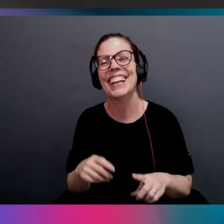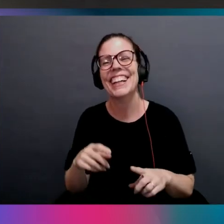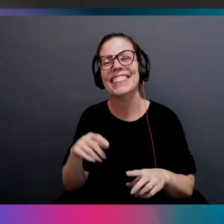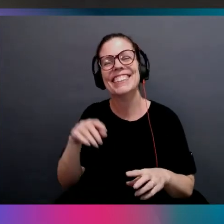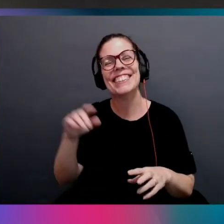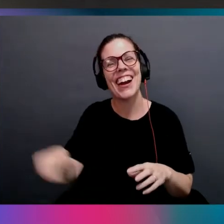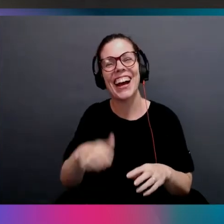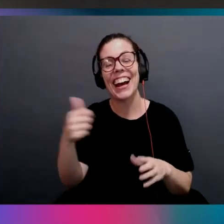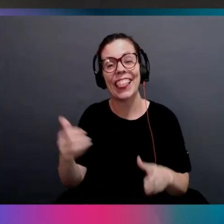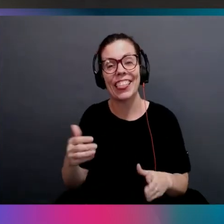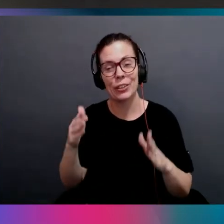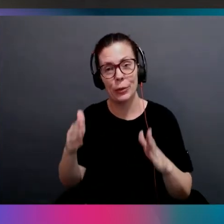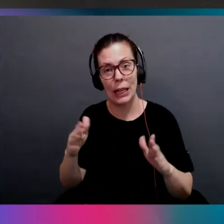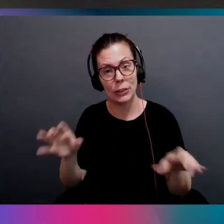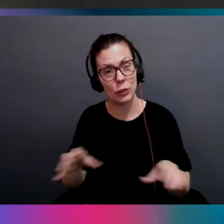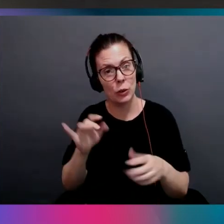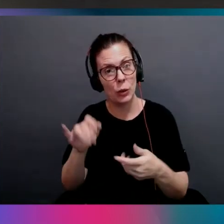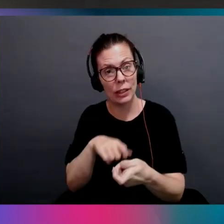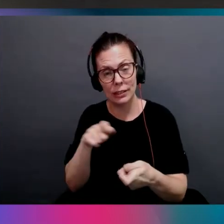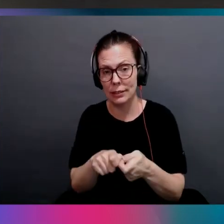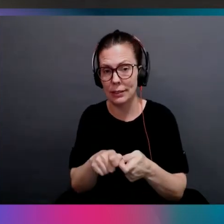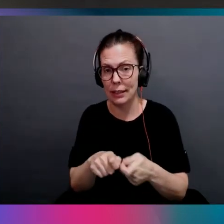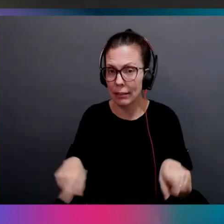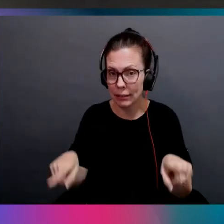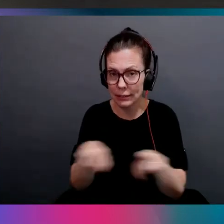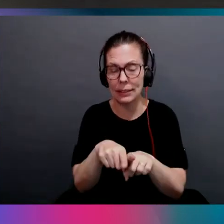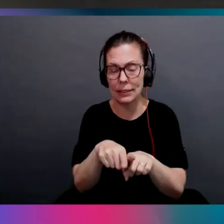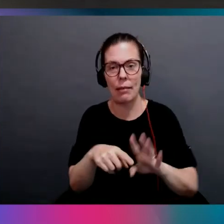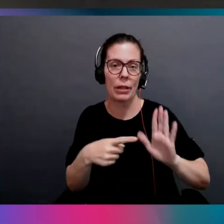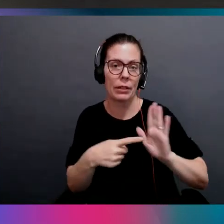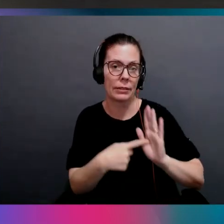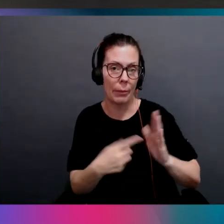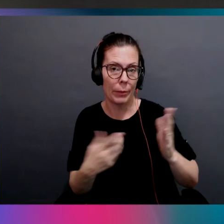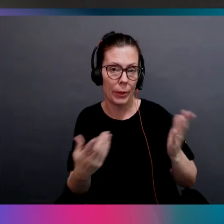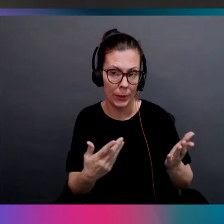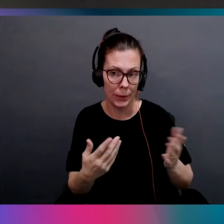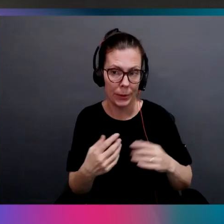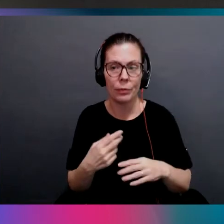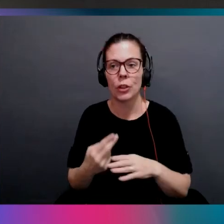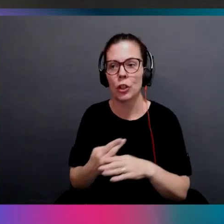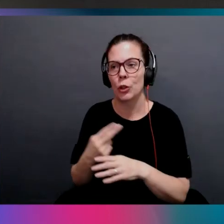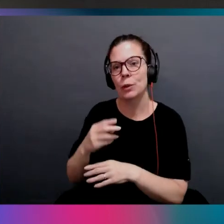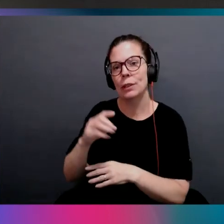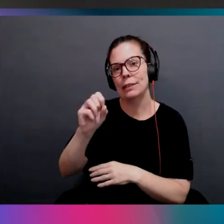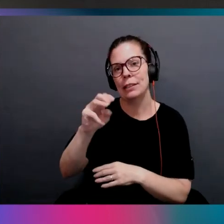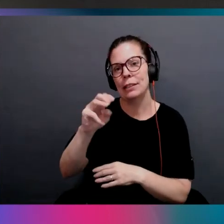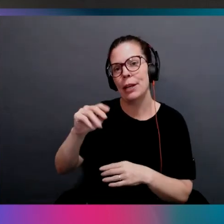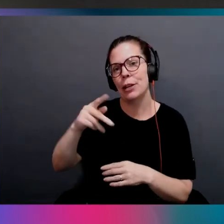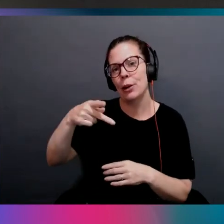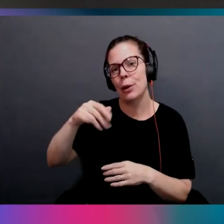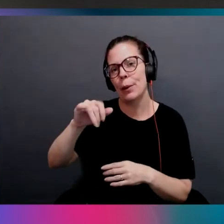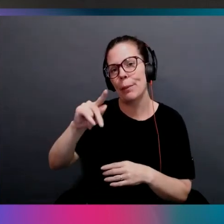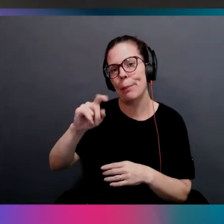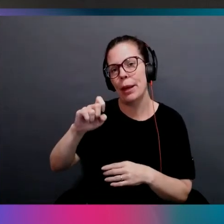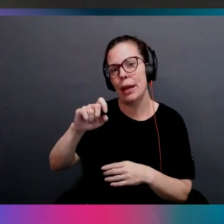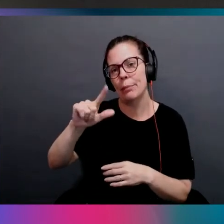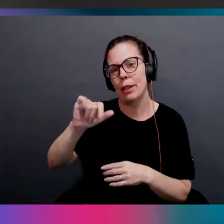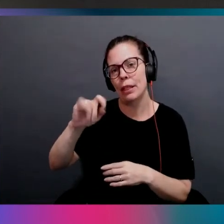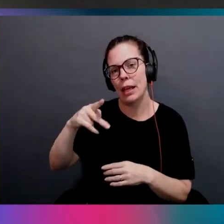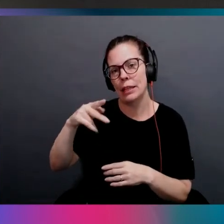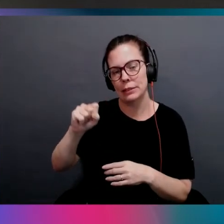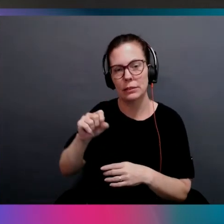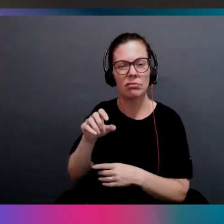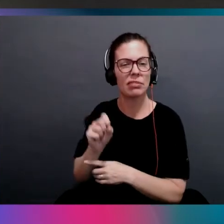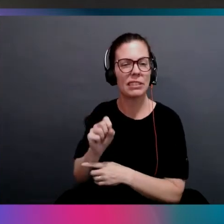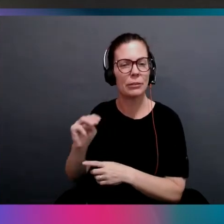way of doing this exact same example here is to use Sagemaker Pipelines. Okay. So I have run this